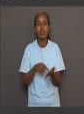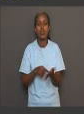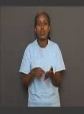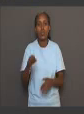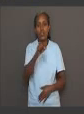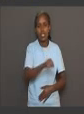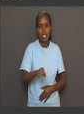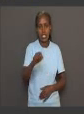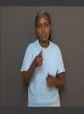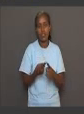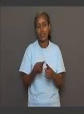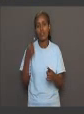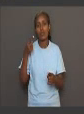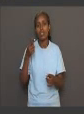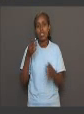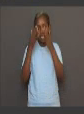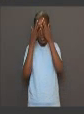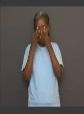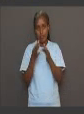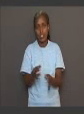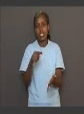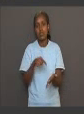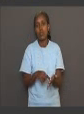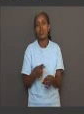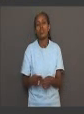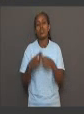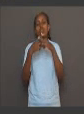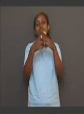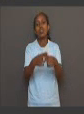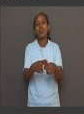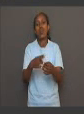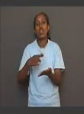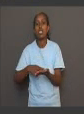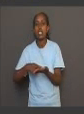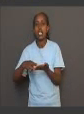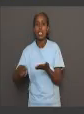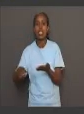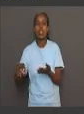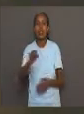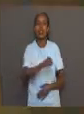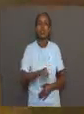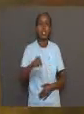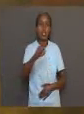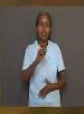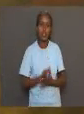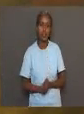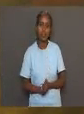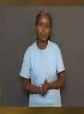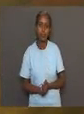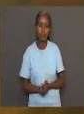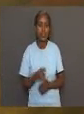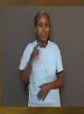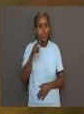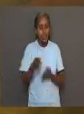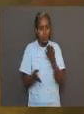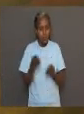sphere from the fixed point is called the radius of the sphere. You may